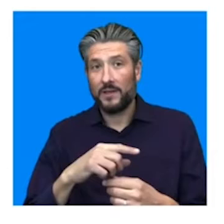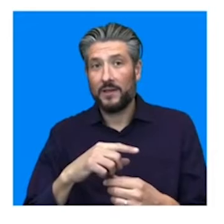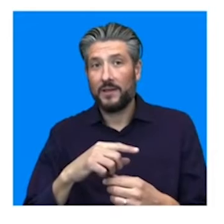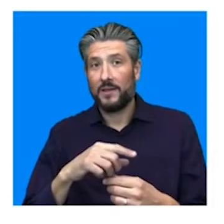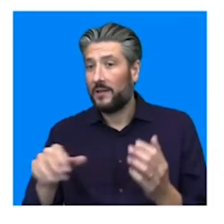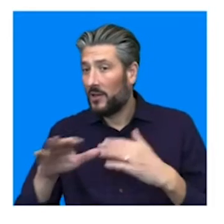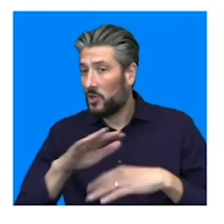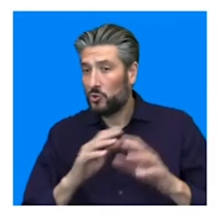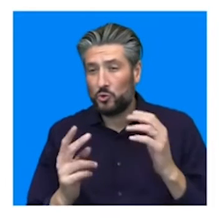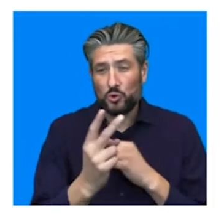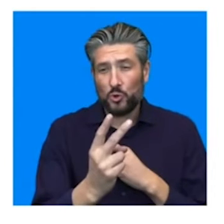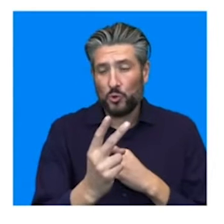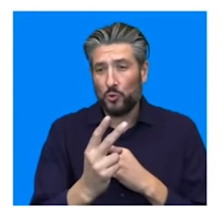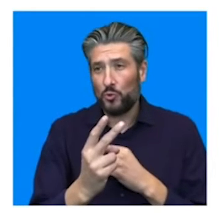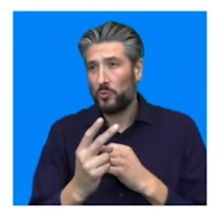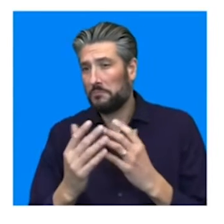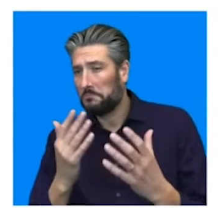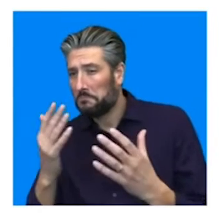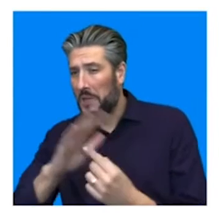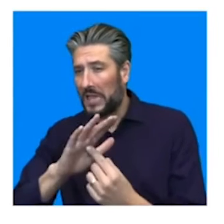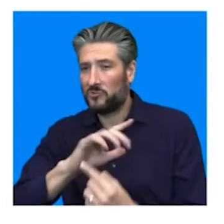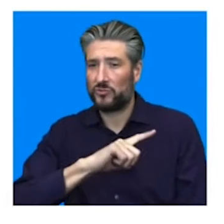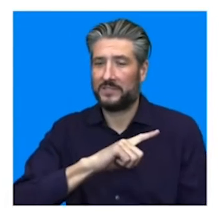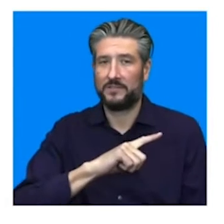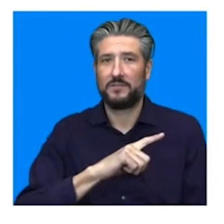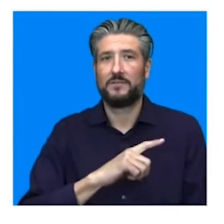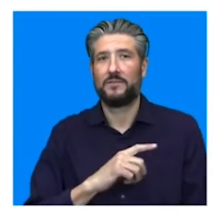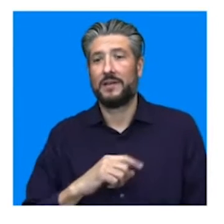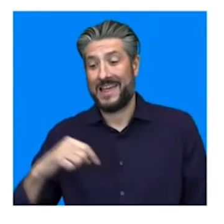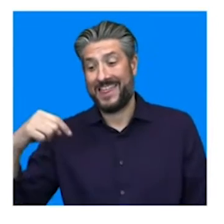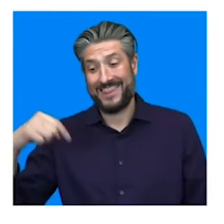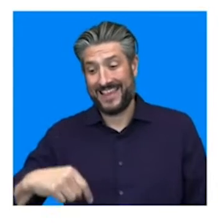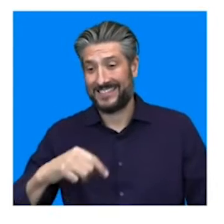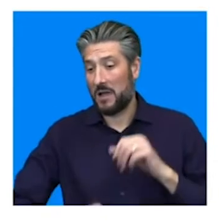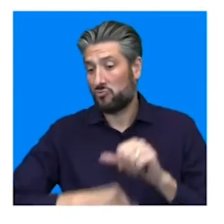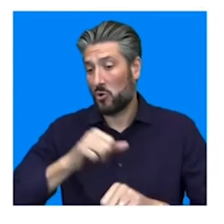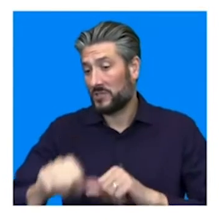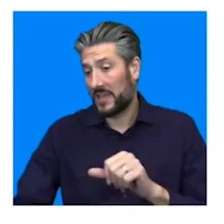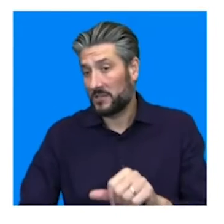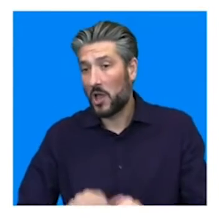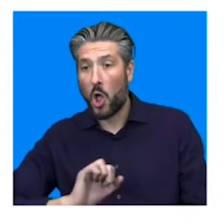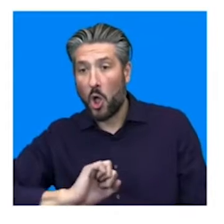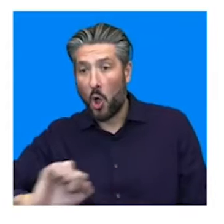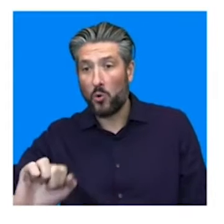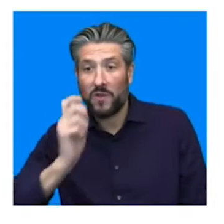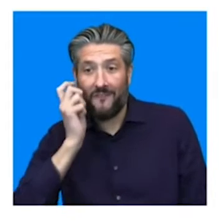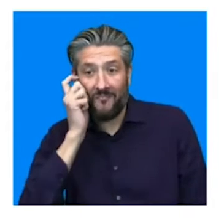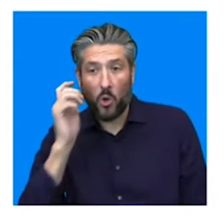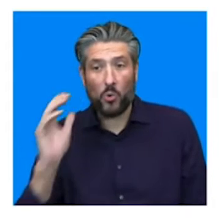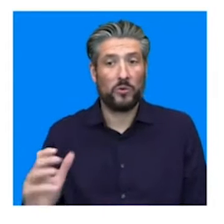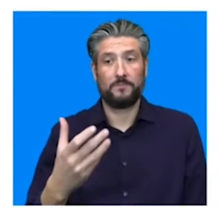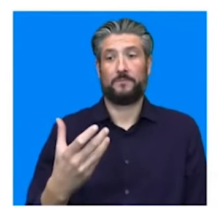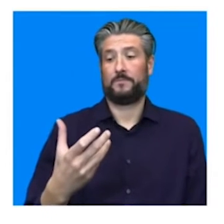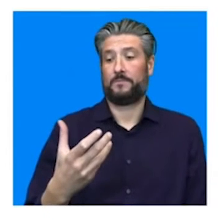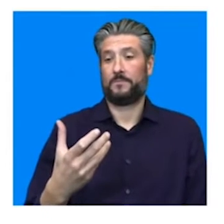two sort of primary reasons where this sort of process where you just look at it on your own phone are going to sort of